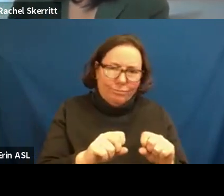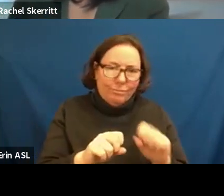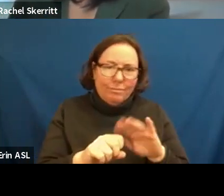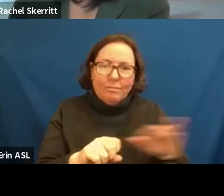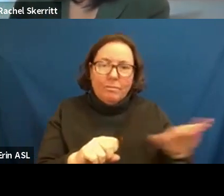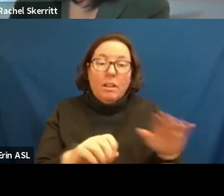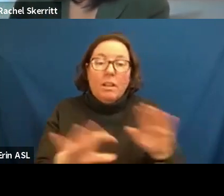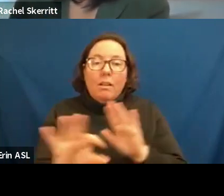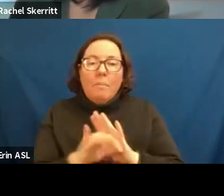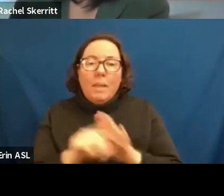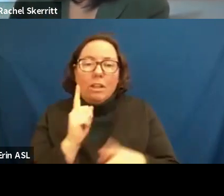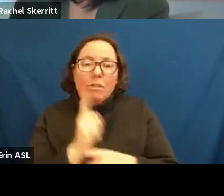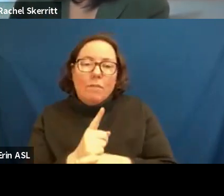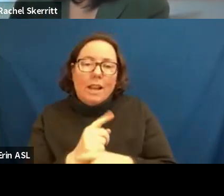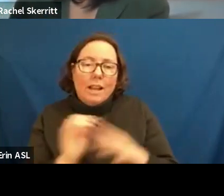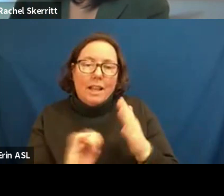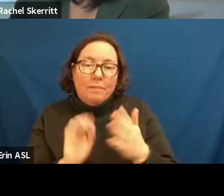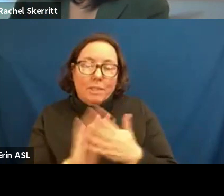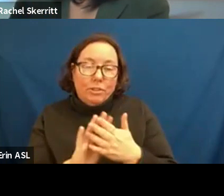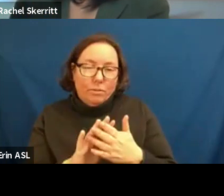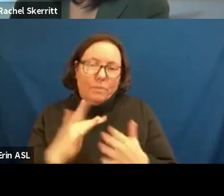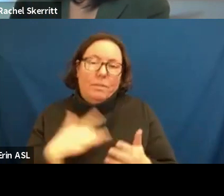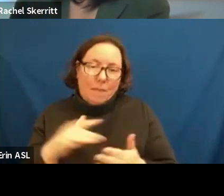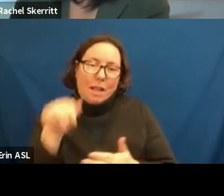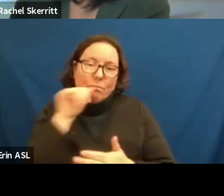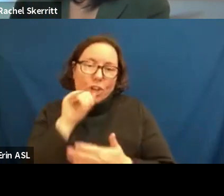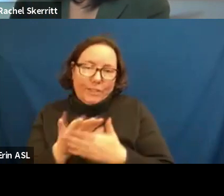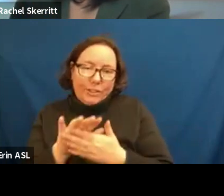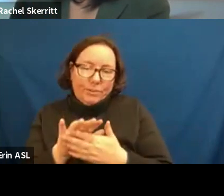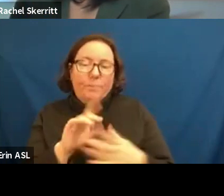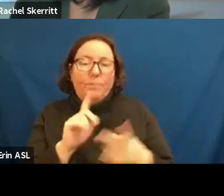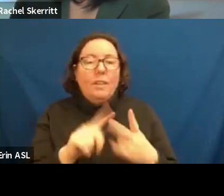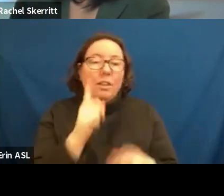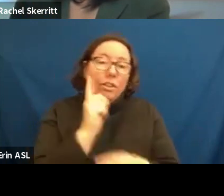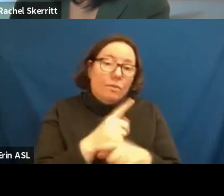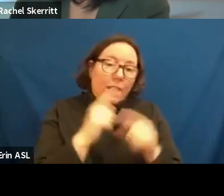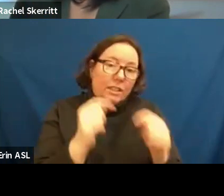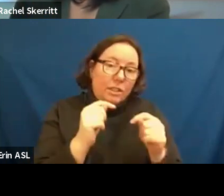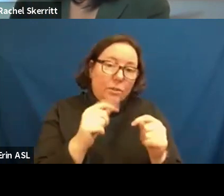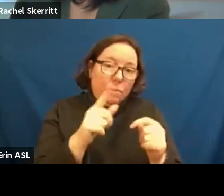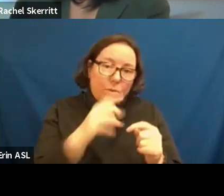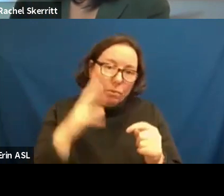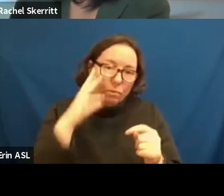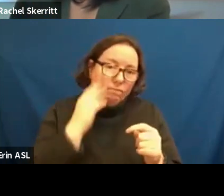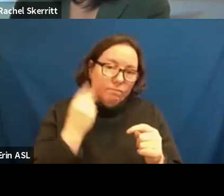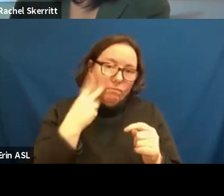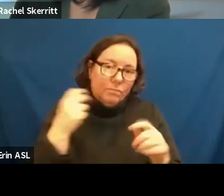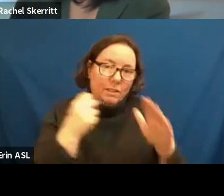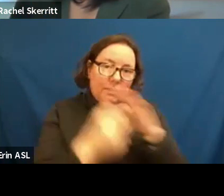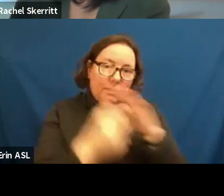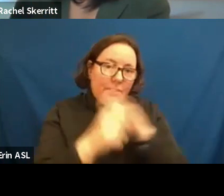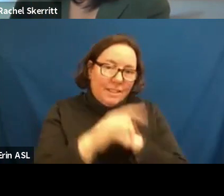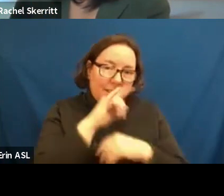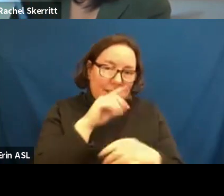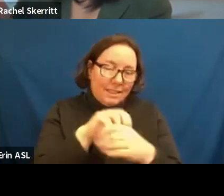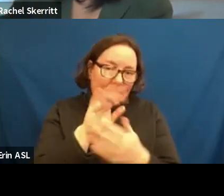elementary schools, often private ones, the right tutor with a proven student admission success rate, the right neighborhood. In